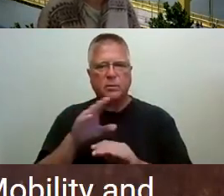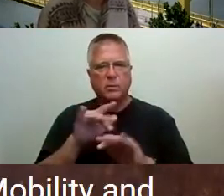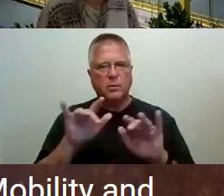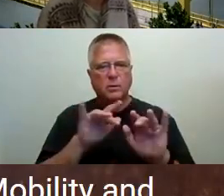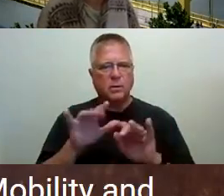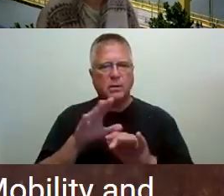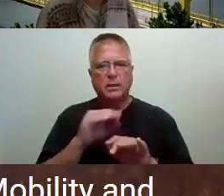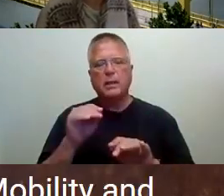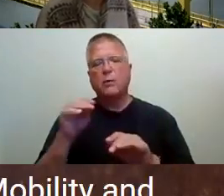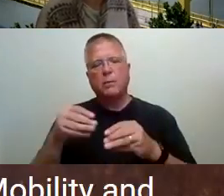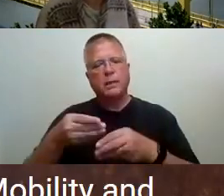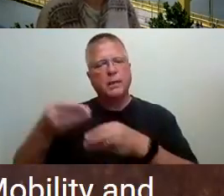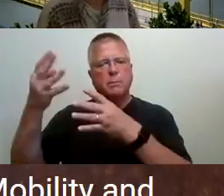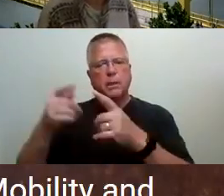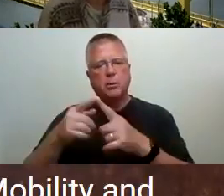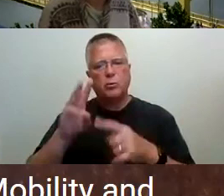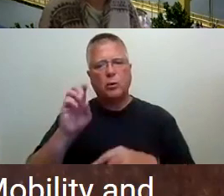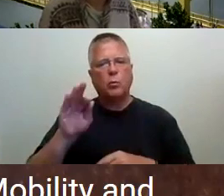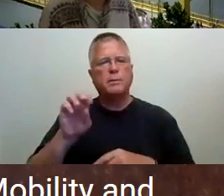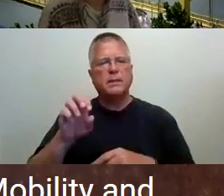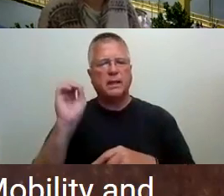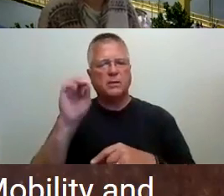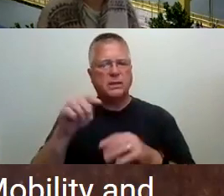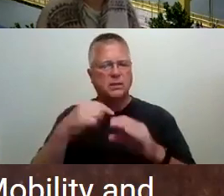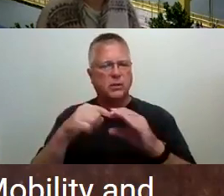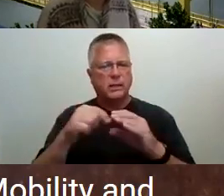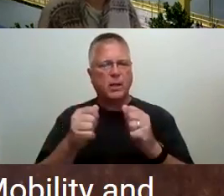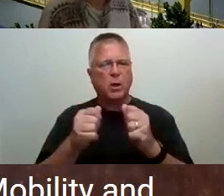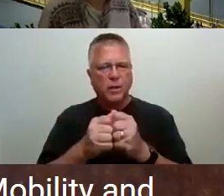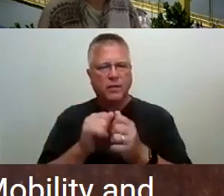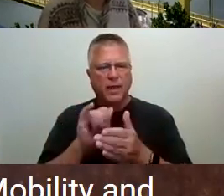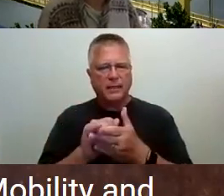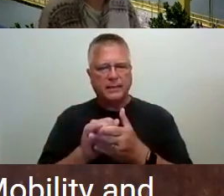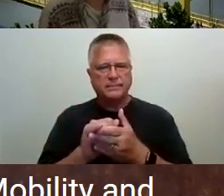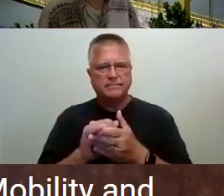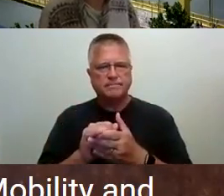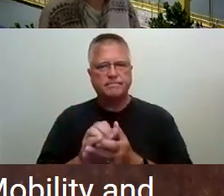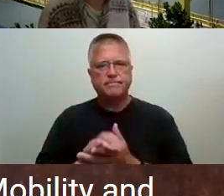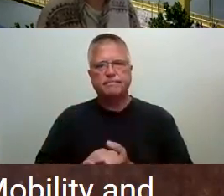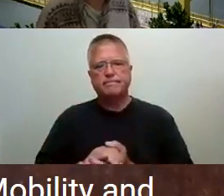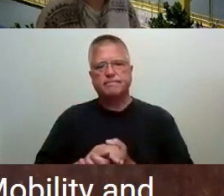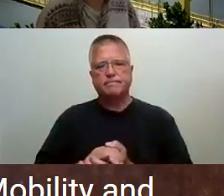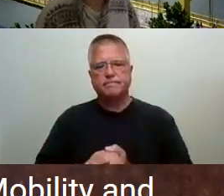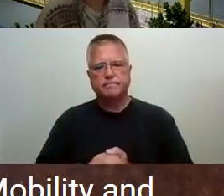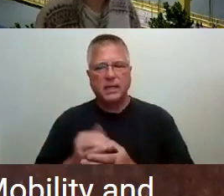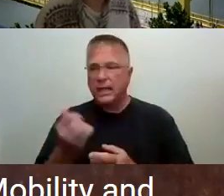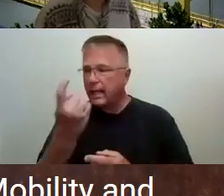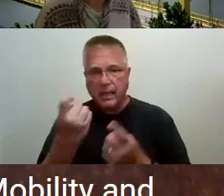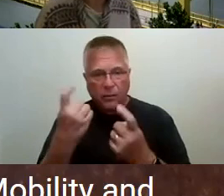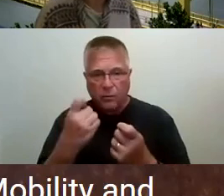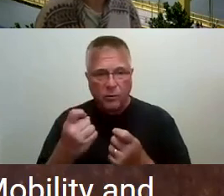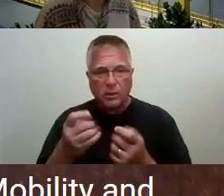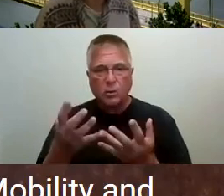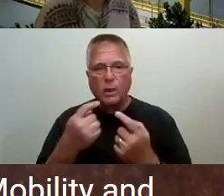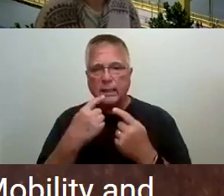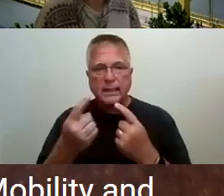into our website and send you an email with that. So I'll pass it again to you guys if there's anything else you would like to say,